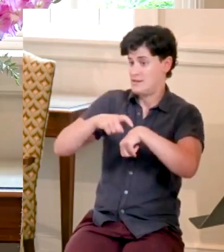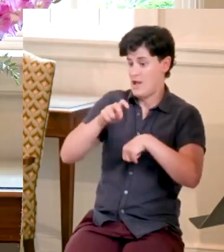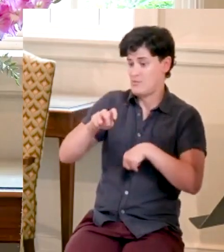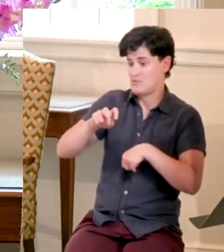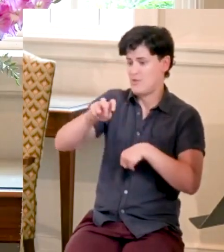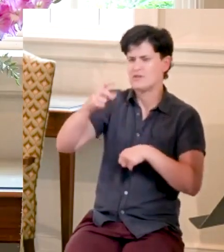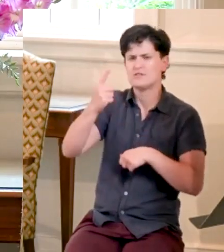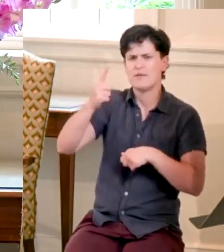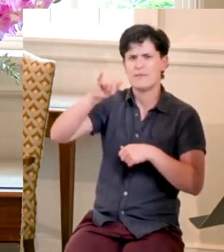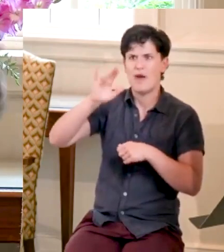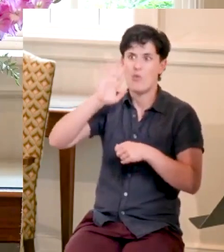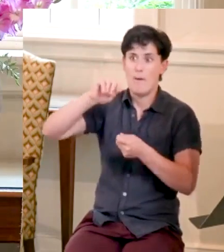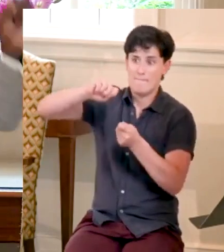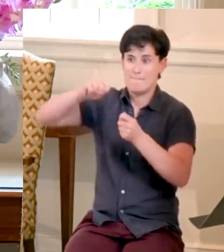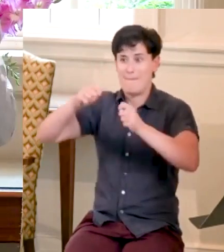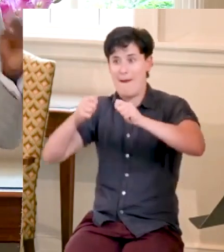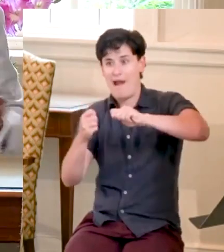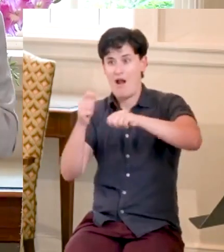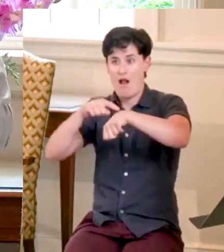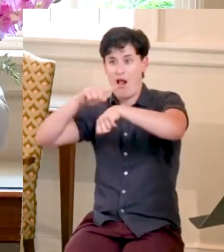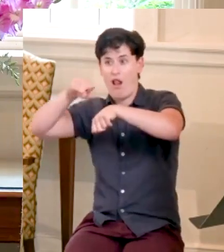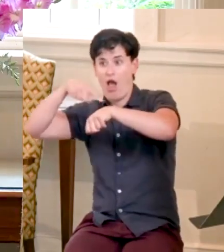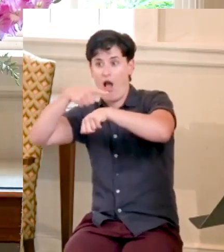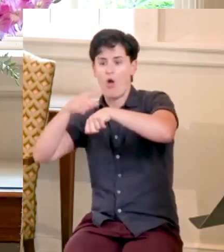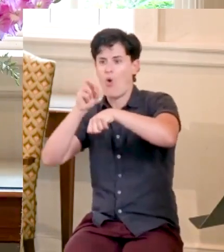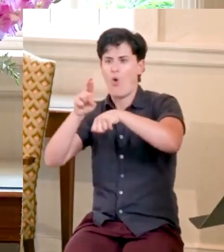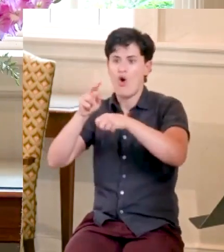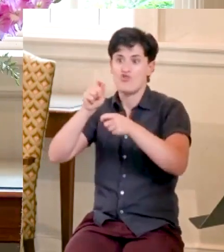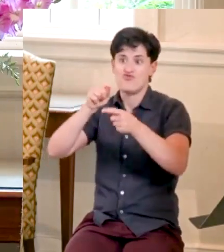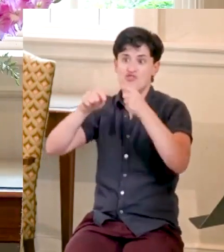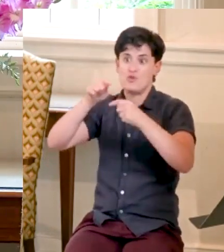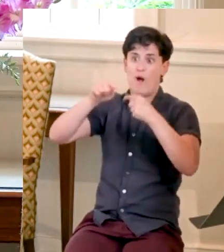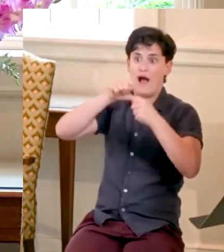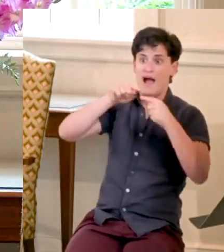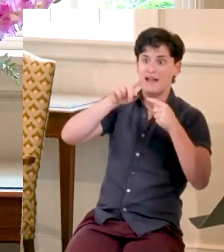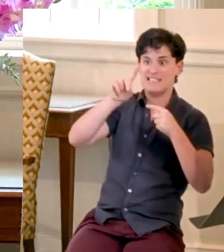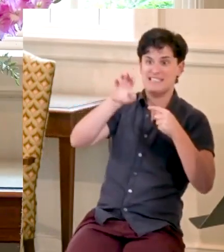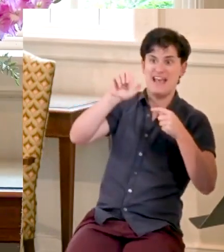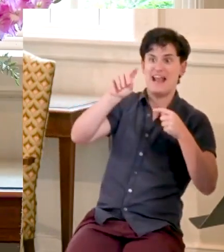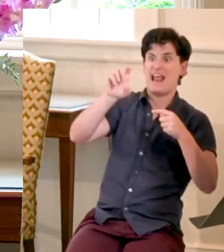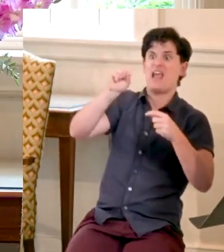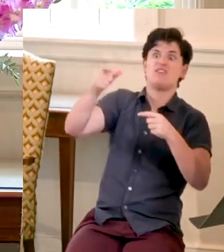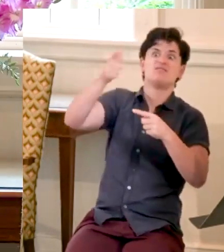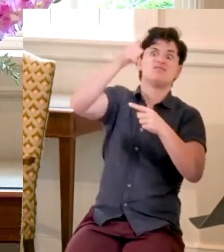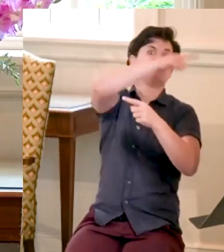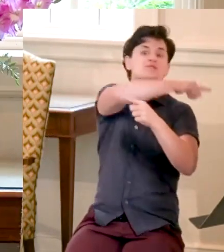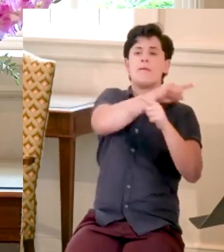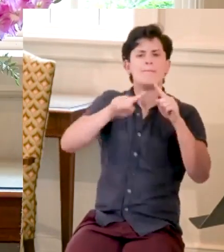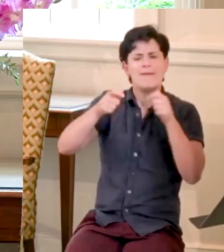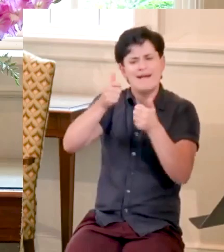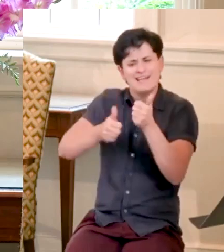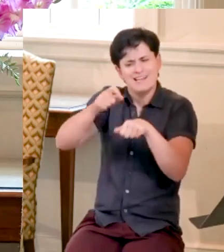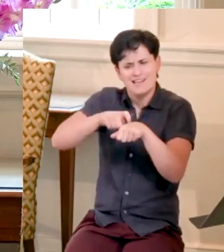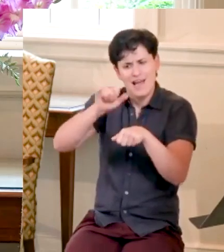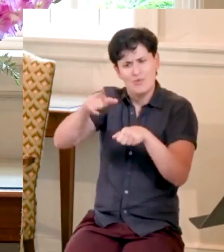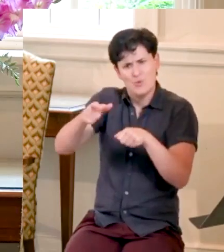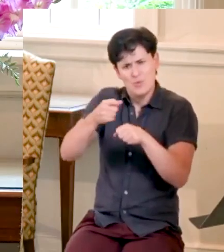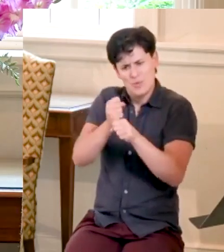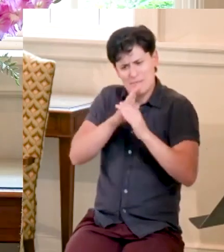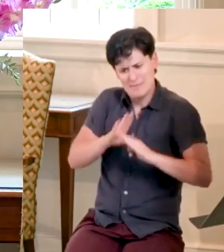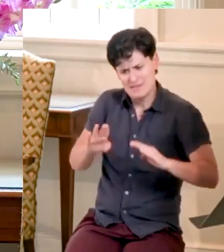bends clocks and rewinds decades, but every time you make peace with a version of yourself that you once